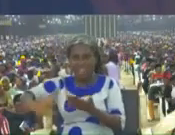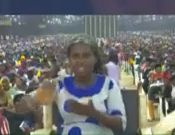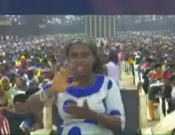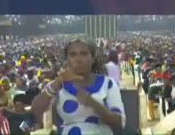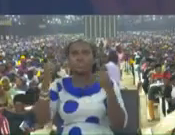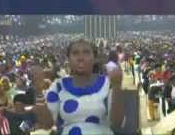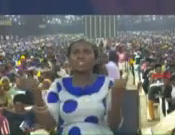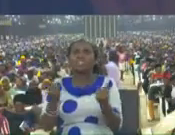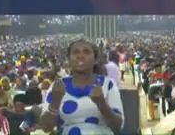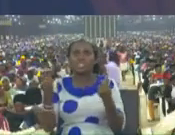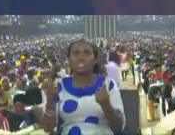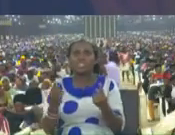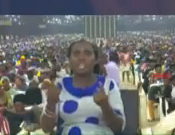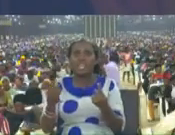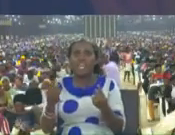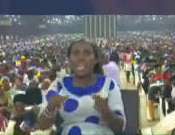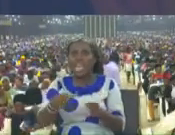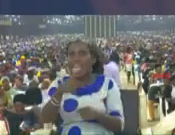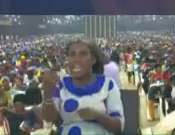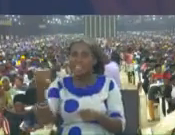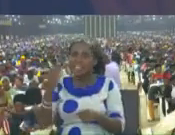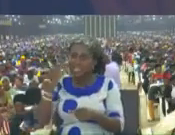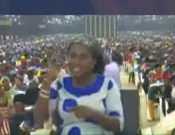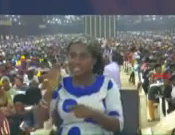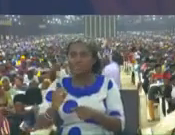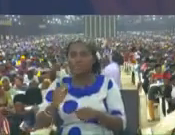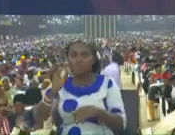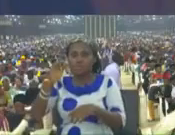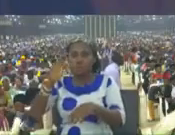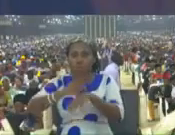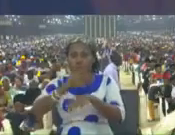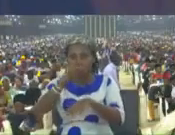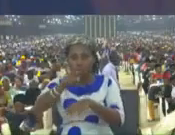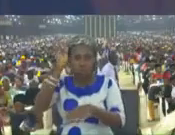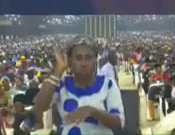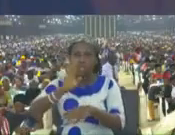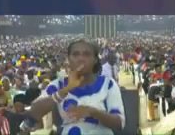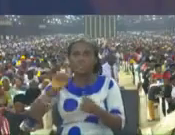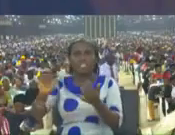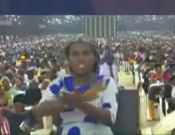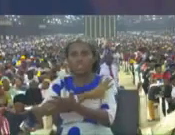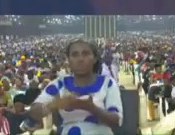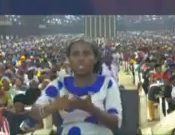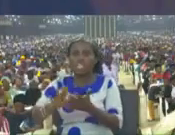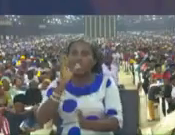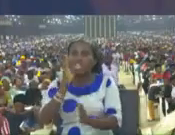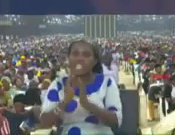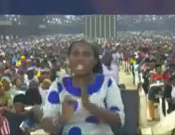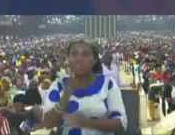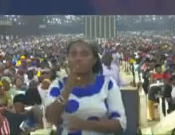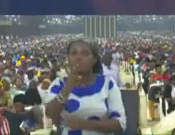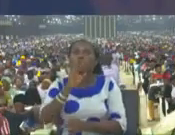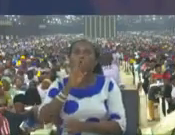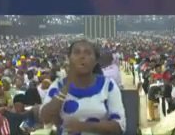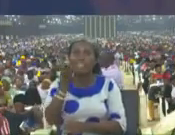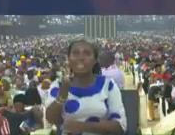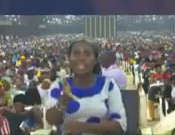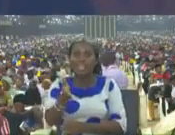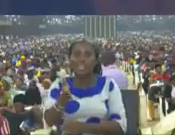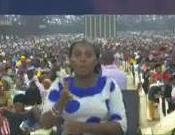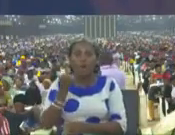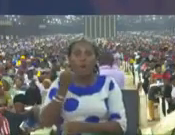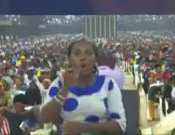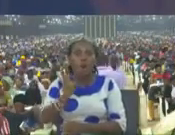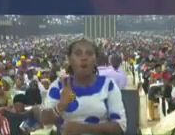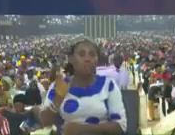you be destroyed tonight. So if you are here, or you are listening to me